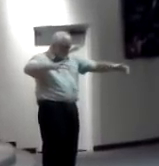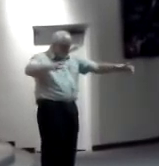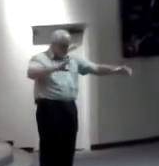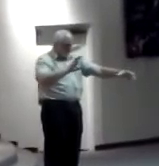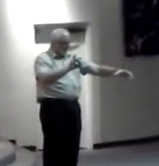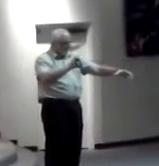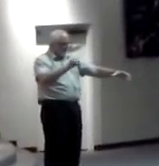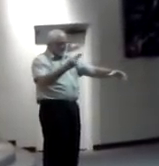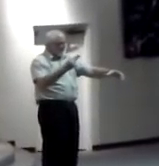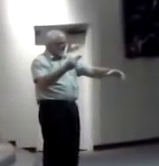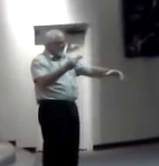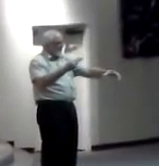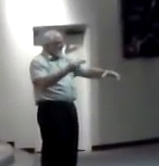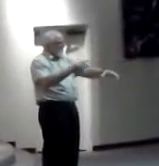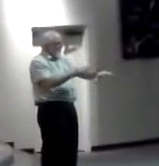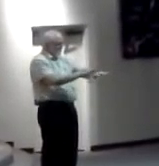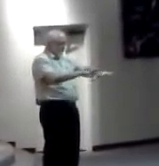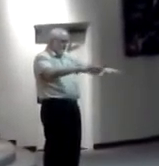fish fries, and